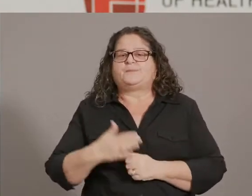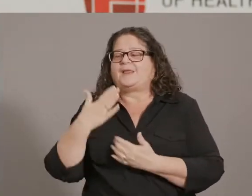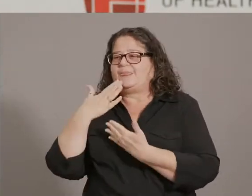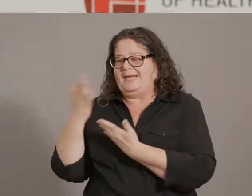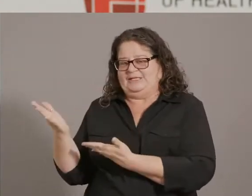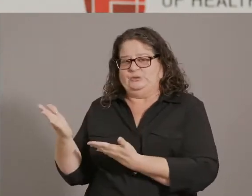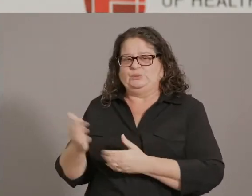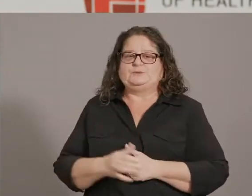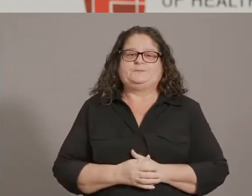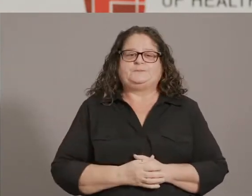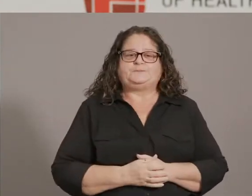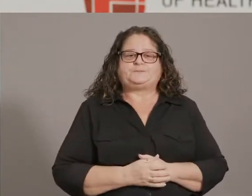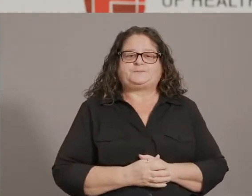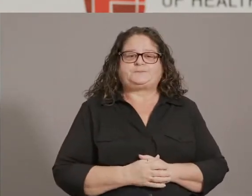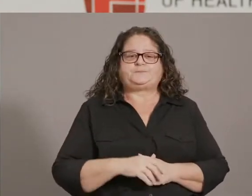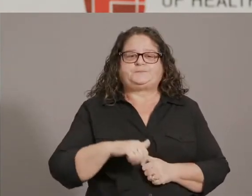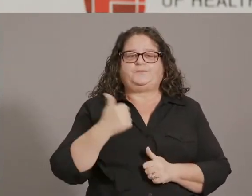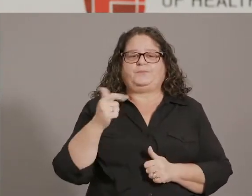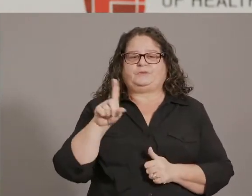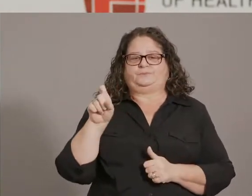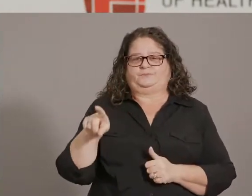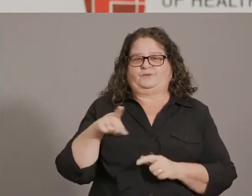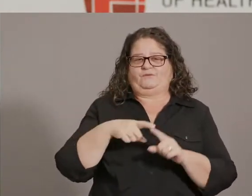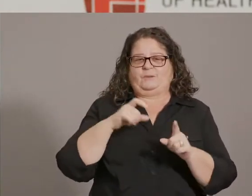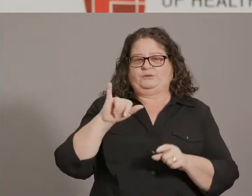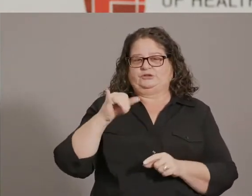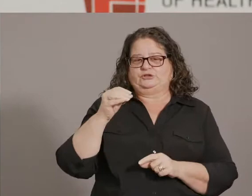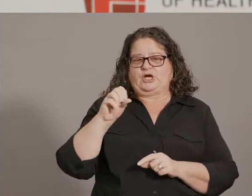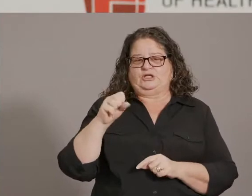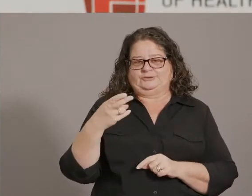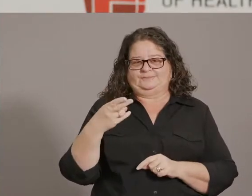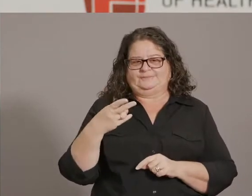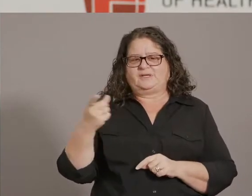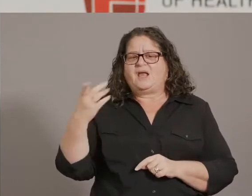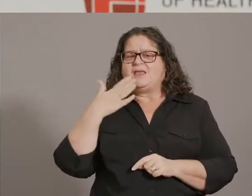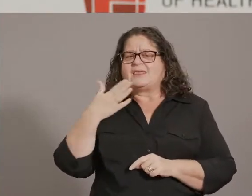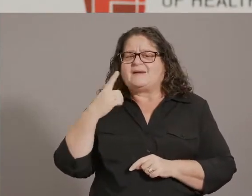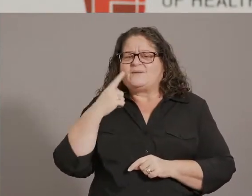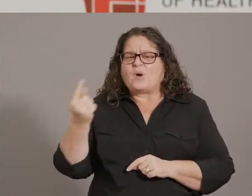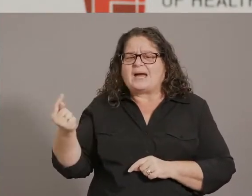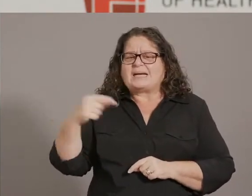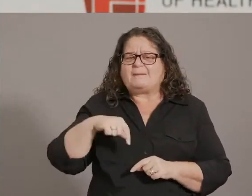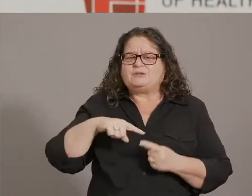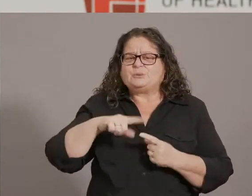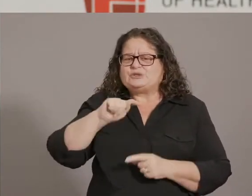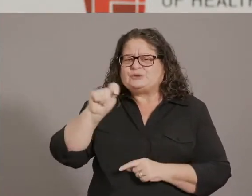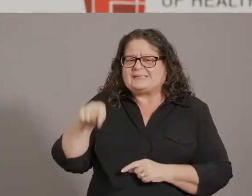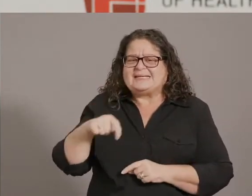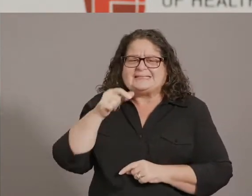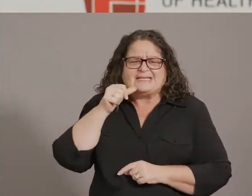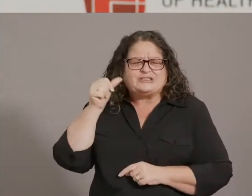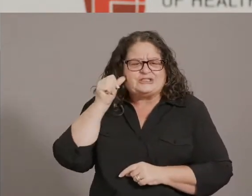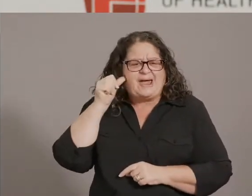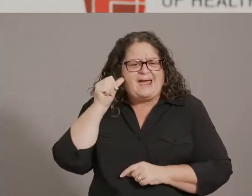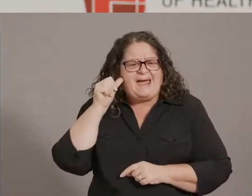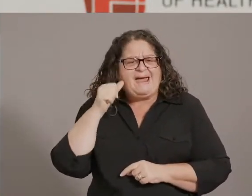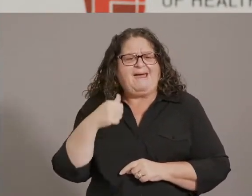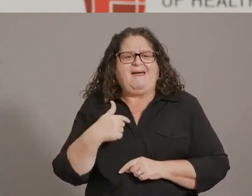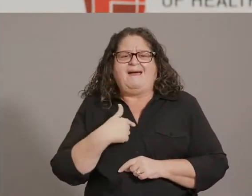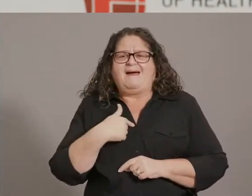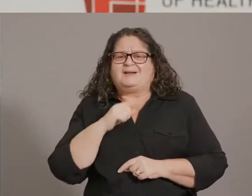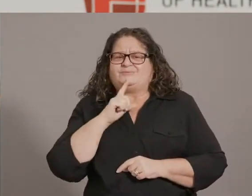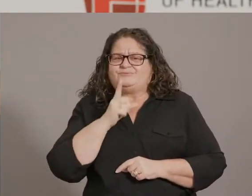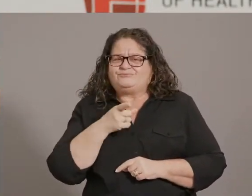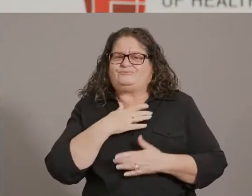yesterday. I was just about to say I really enjoyed your alma mater. What a beautiful campus. Oh, and the day was beautiful, wasn't